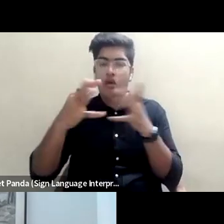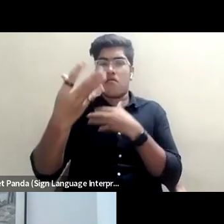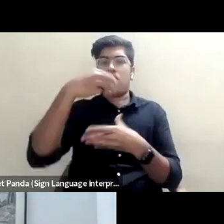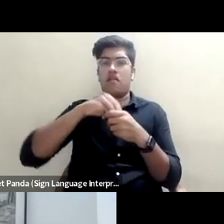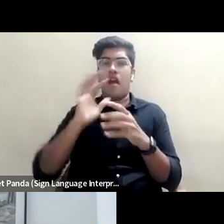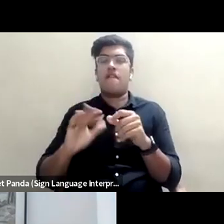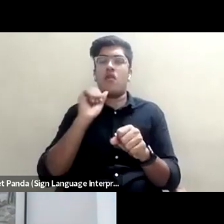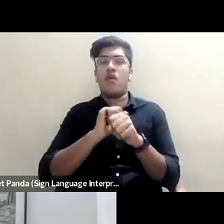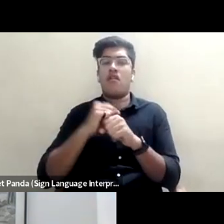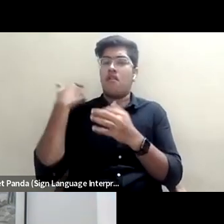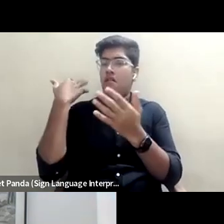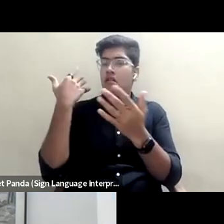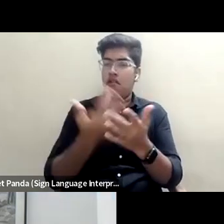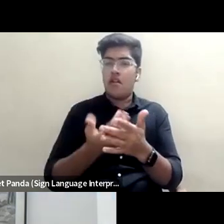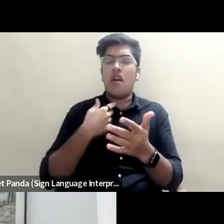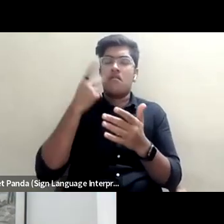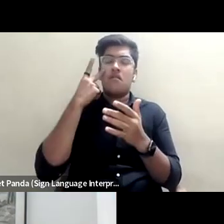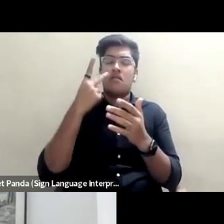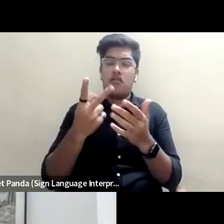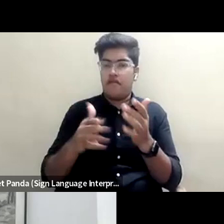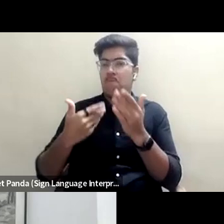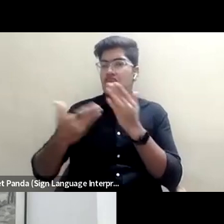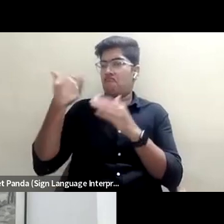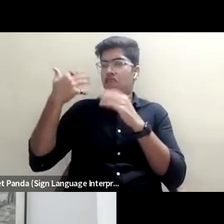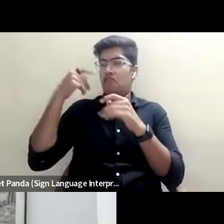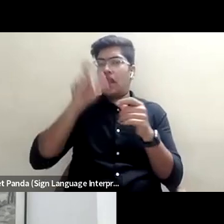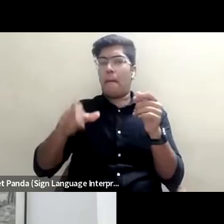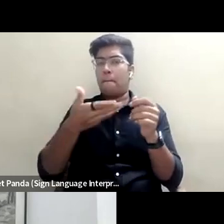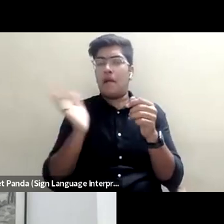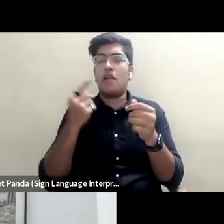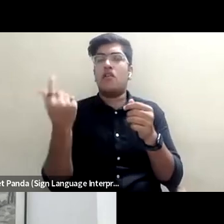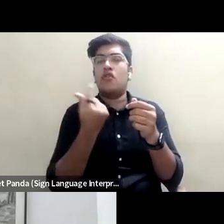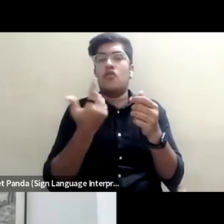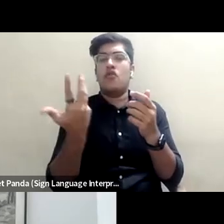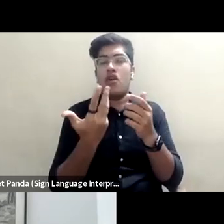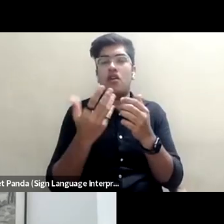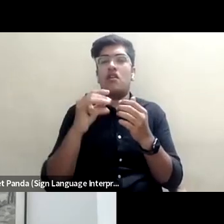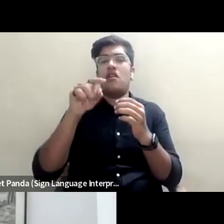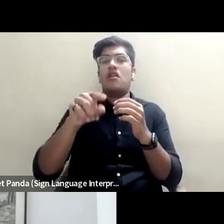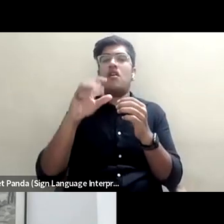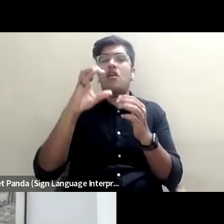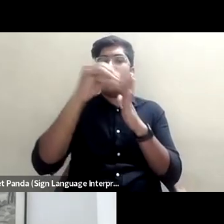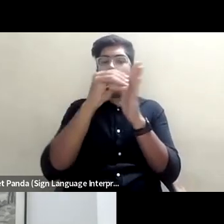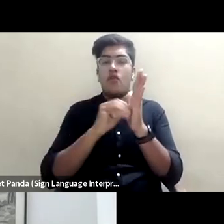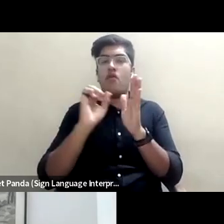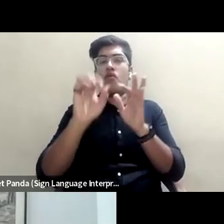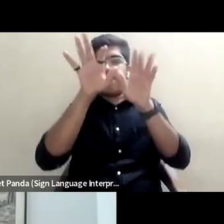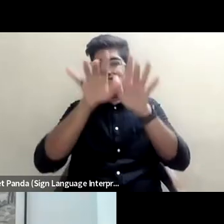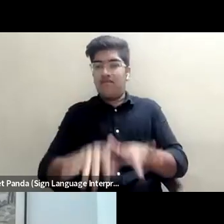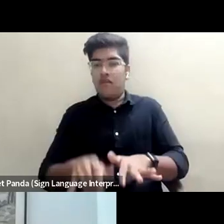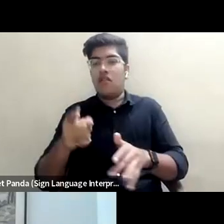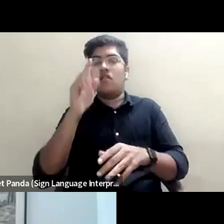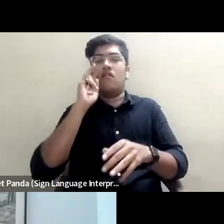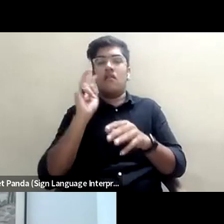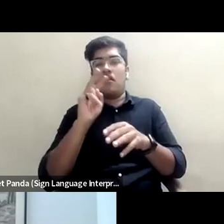Meira Kumar said, we have seen in the recent past people using the text of the Constitution. The one recent movement